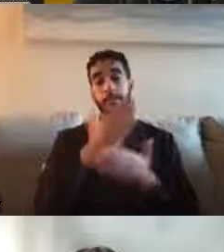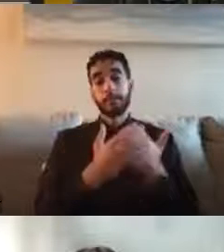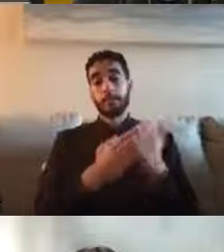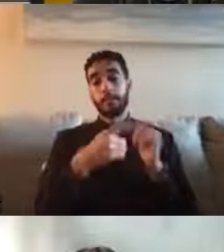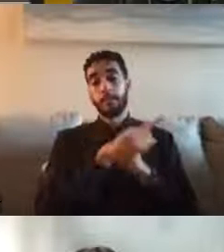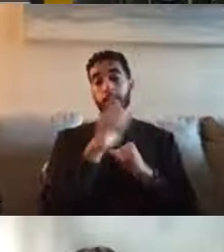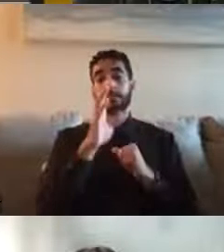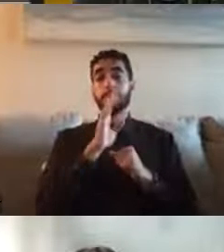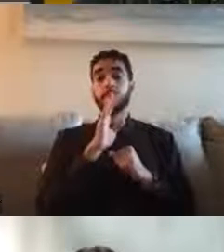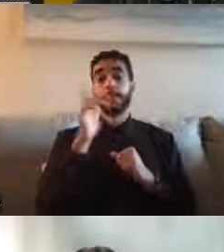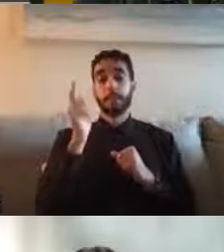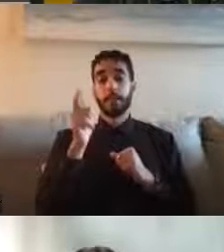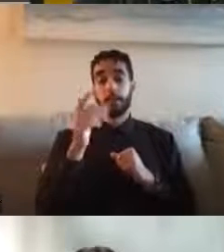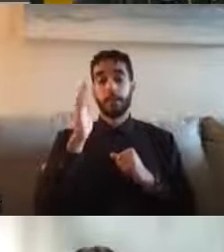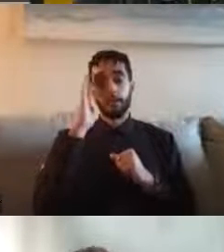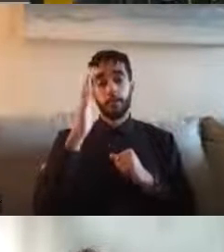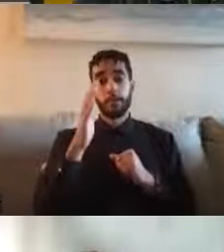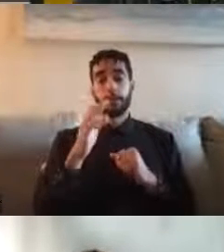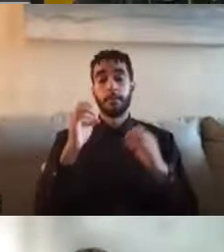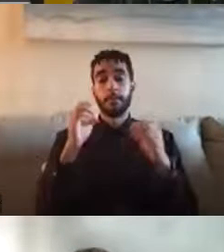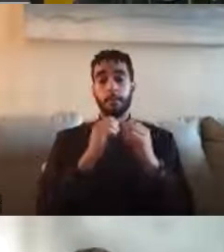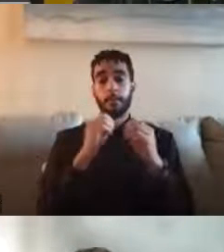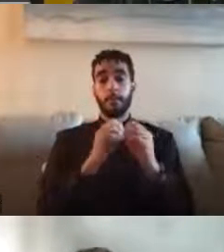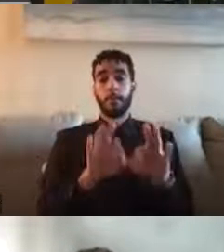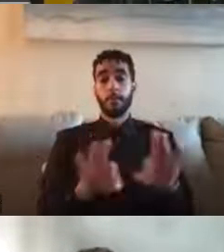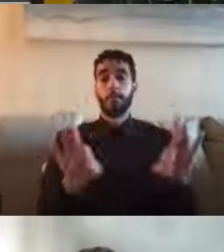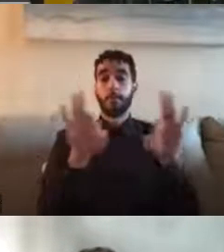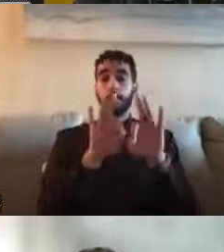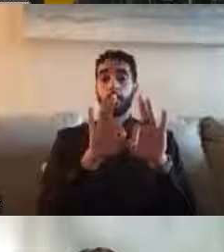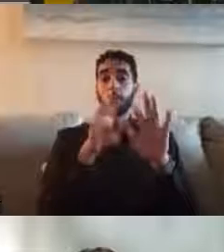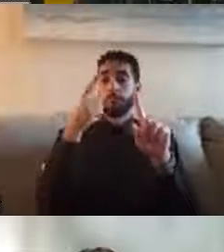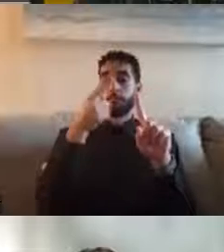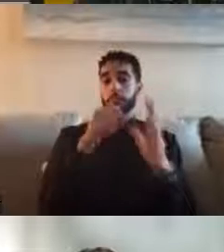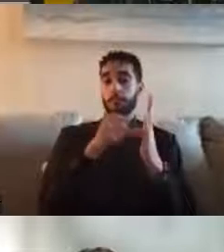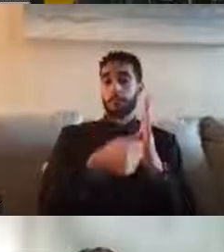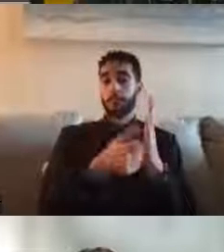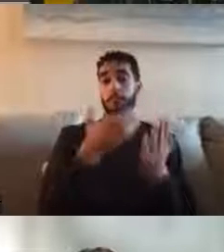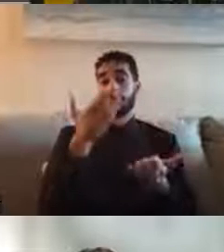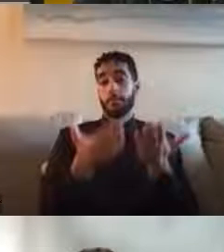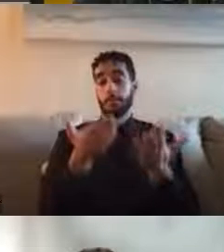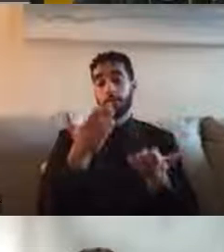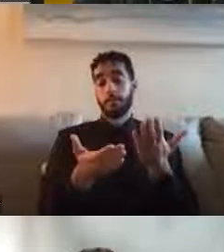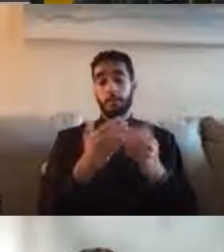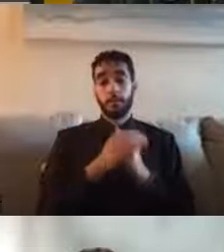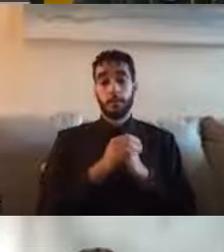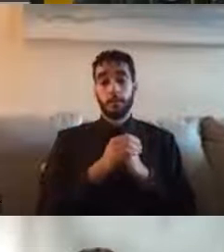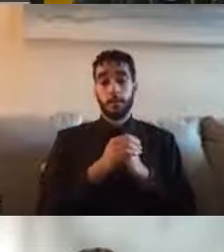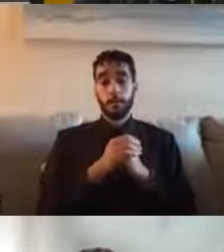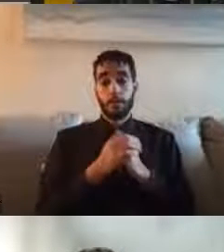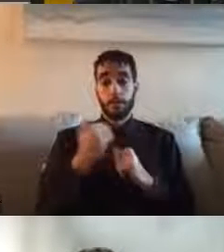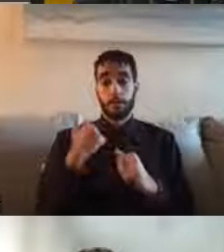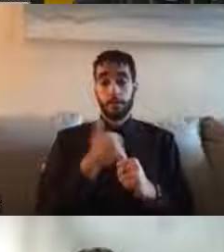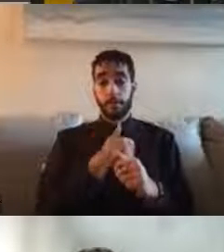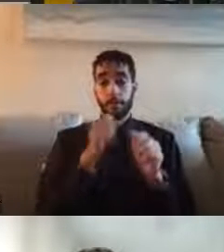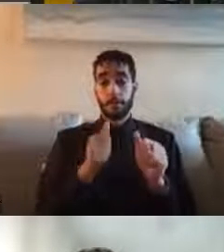this afternoon is just really going to be so relevant to this discussion. So it might be that we could kind of